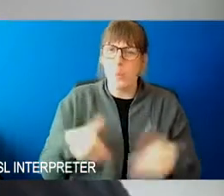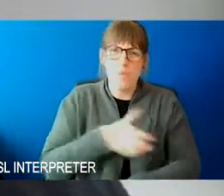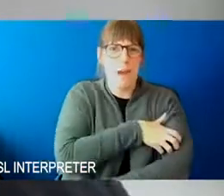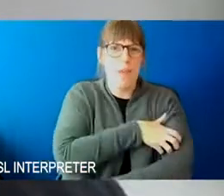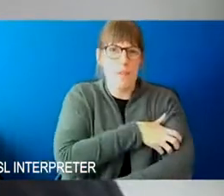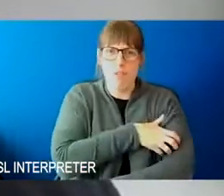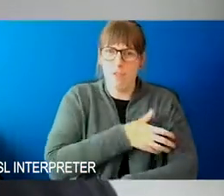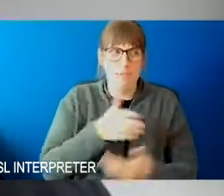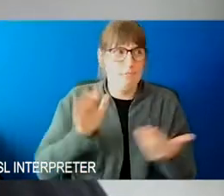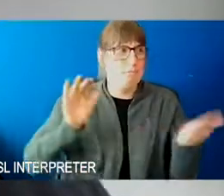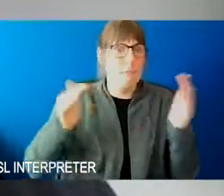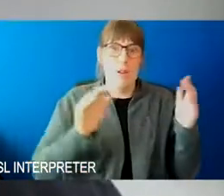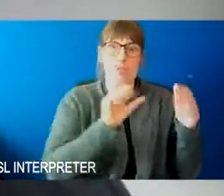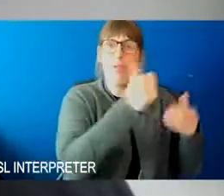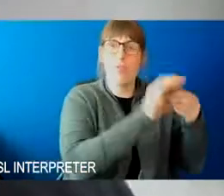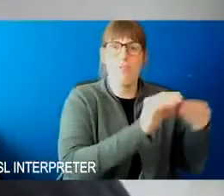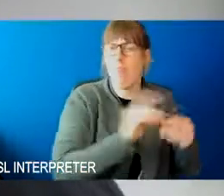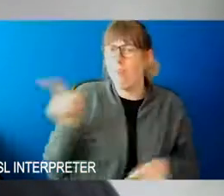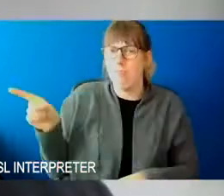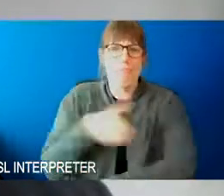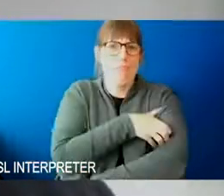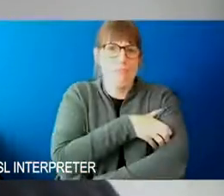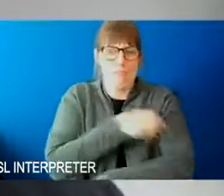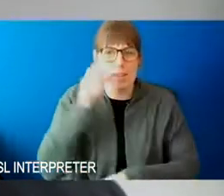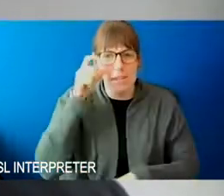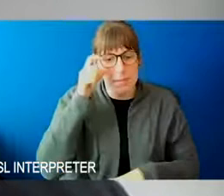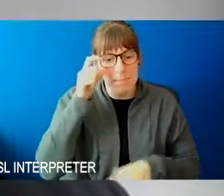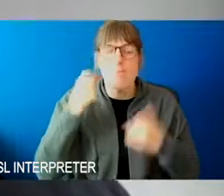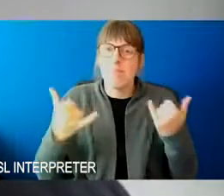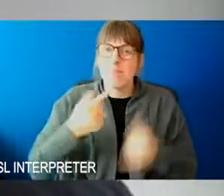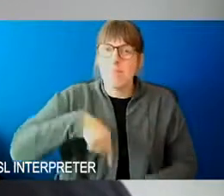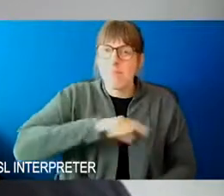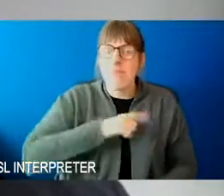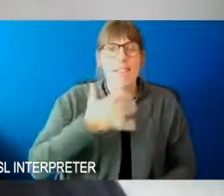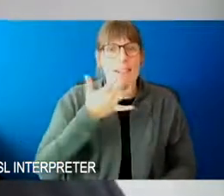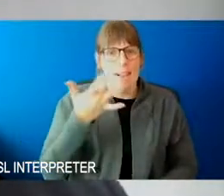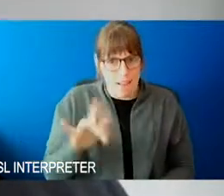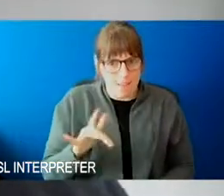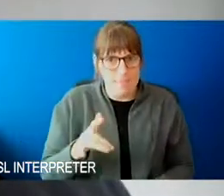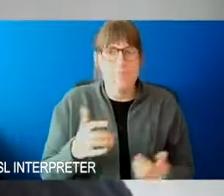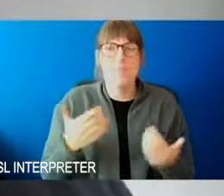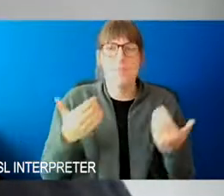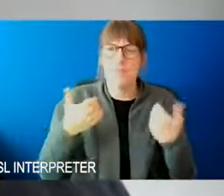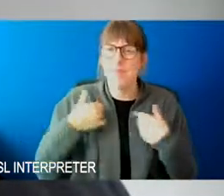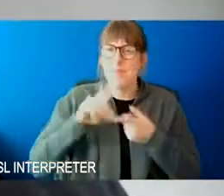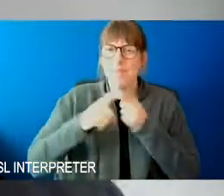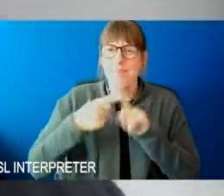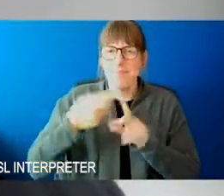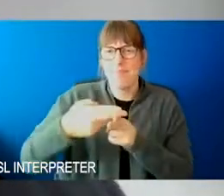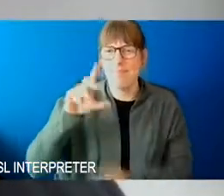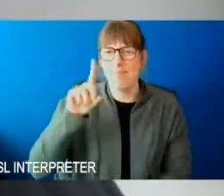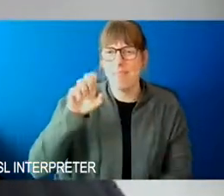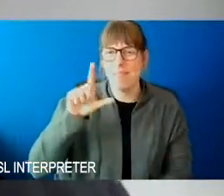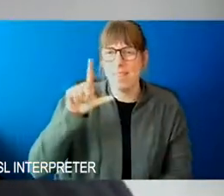hearing the experiences of people is more powerful than anything that I can imagine. And today we are so lucky